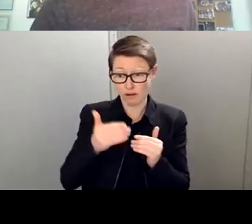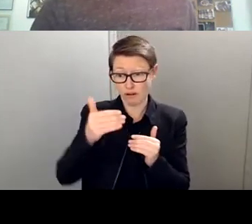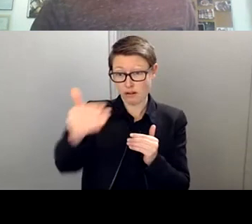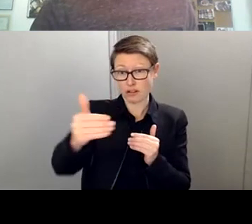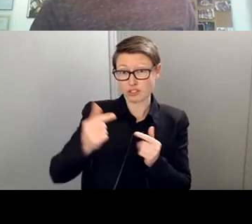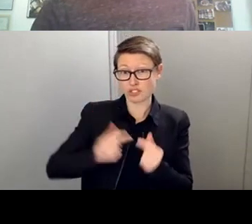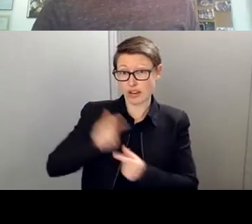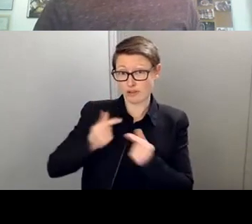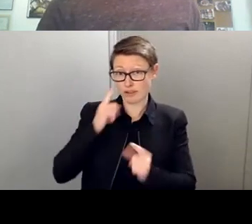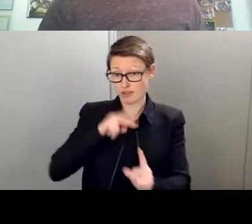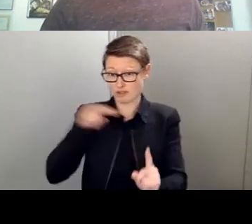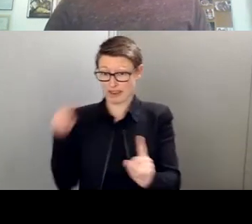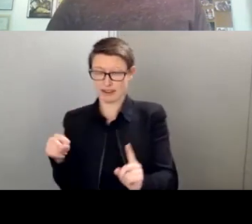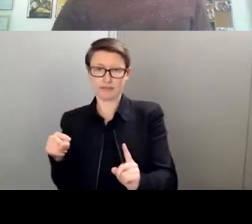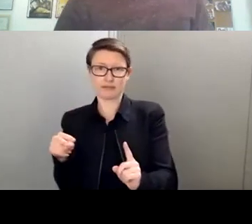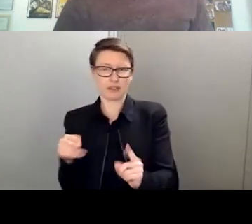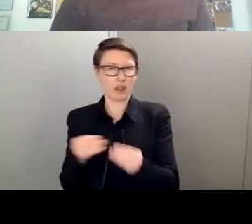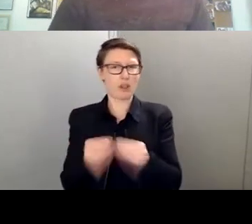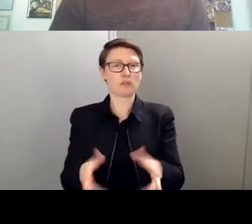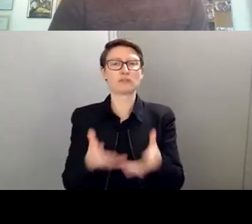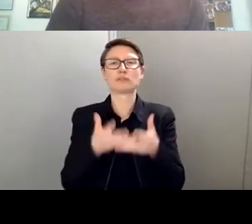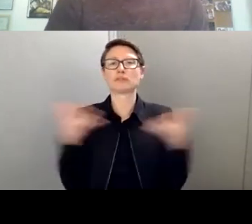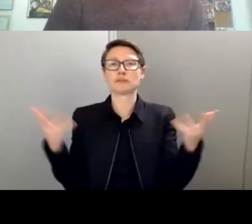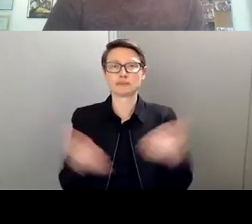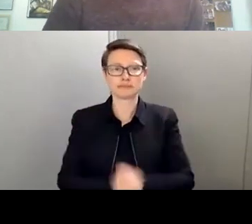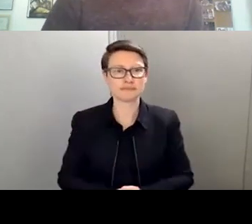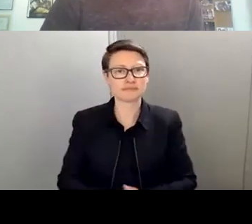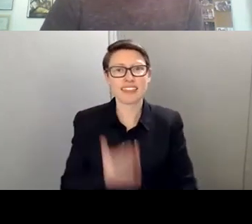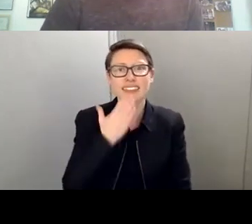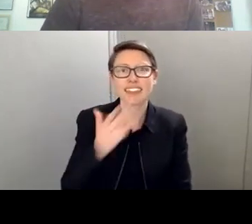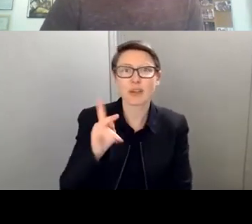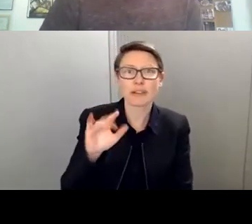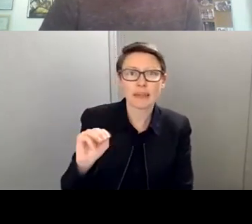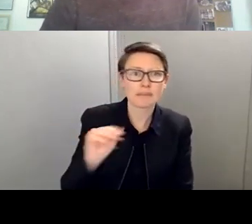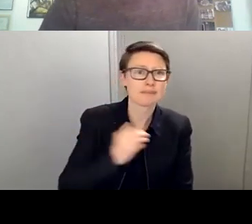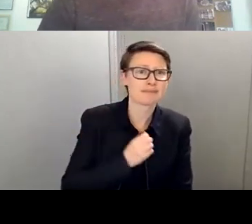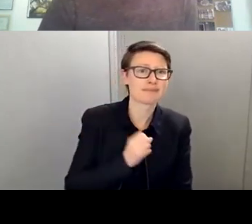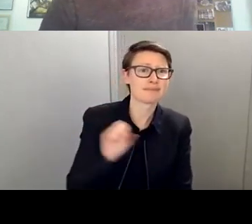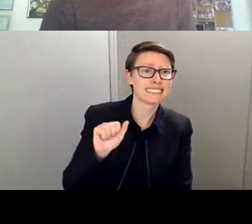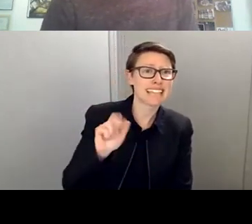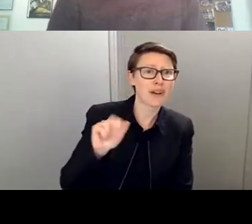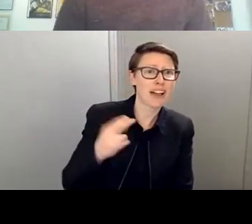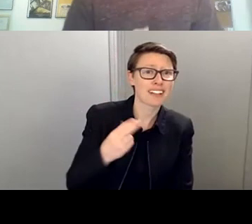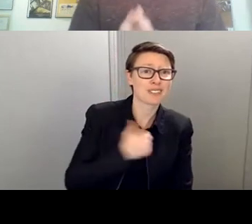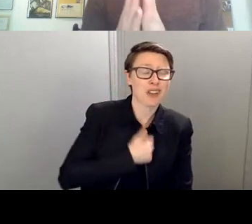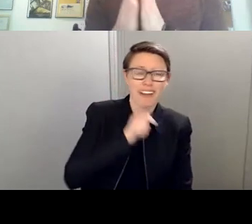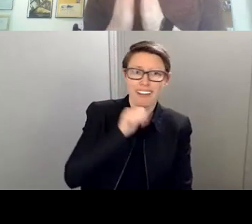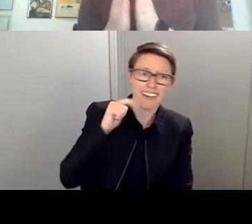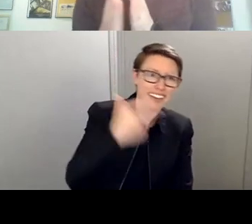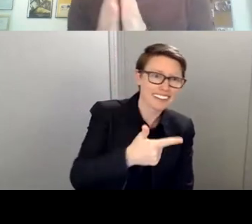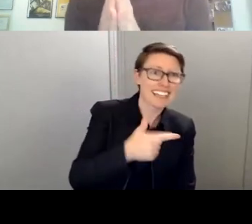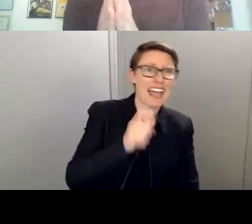perspective. Thank you guys so much, Kim, Sarah. I'm sorry we didn't get to you. We got to go to the breakout rooms. This